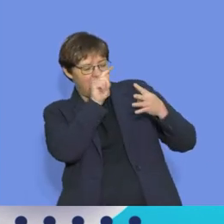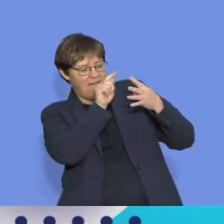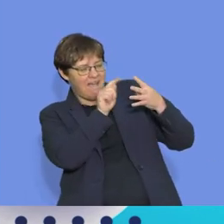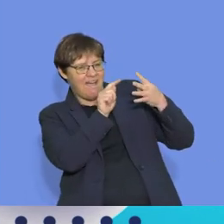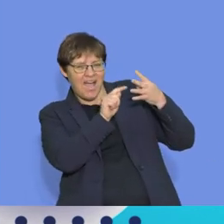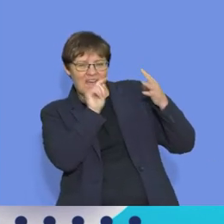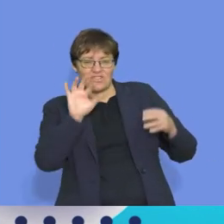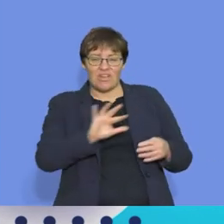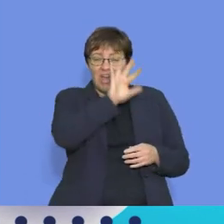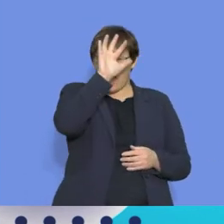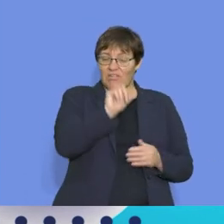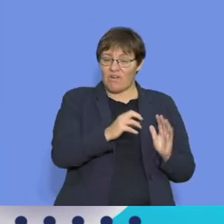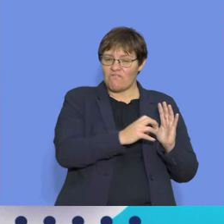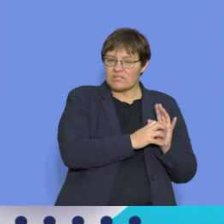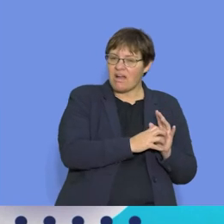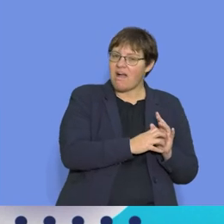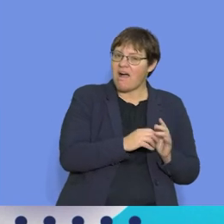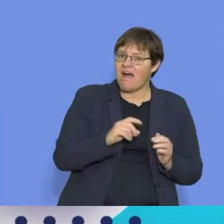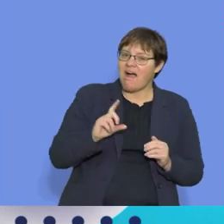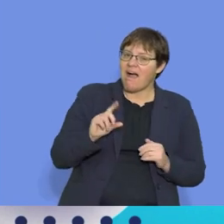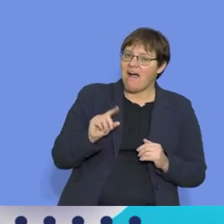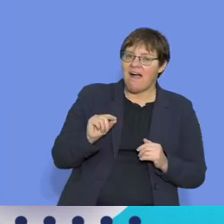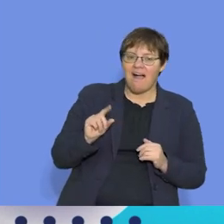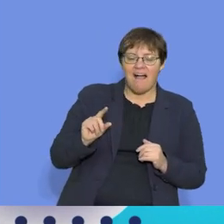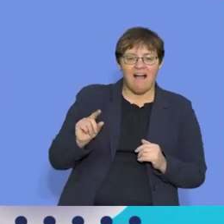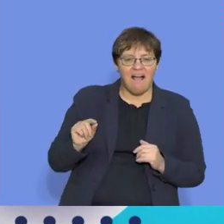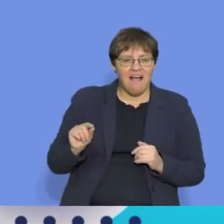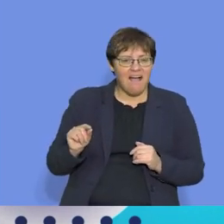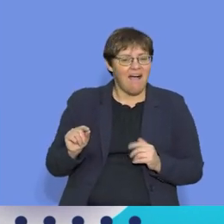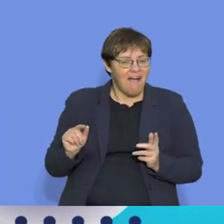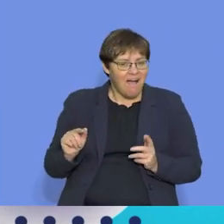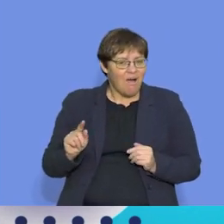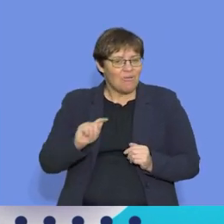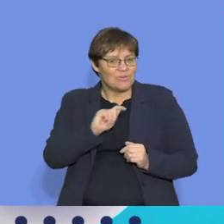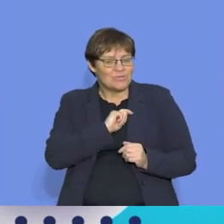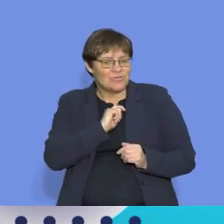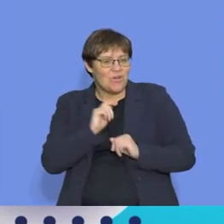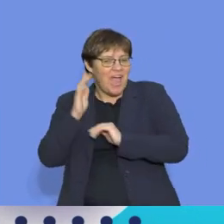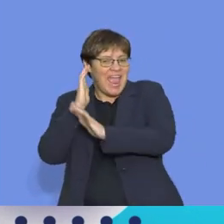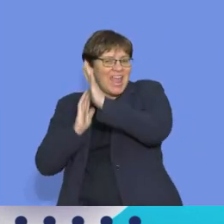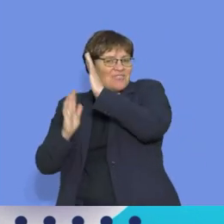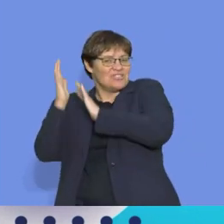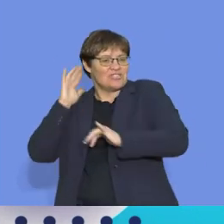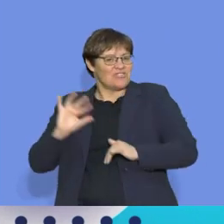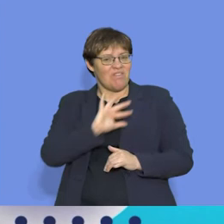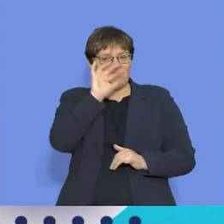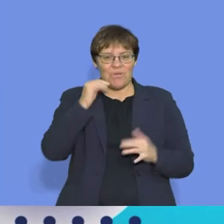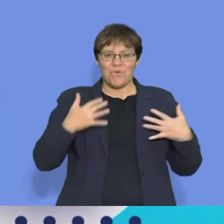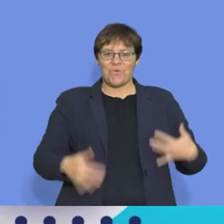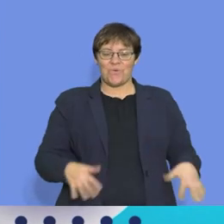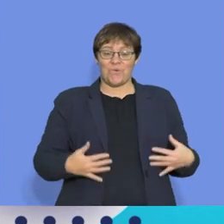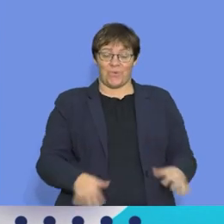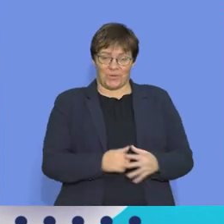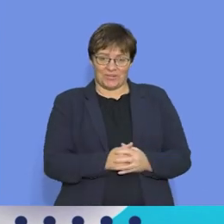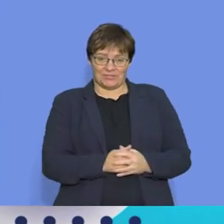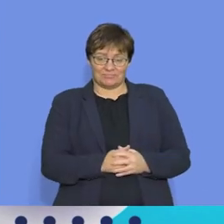Three, two, one. I hope this look at some of South Africa's fossils have given you an idea of how interesting the heritage